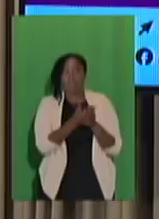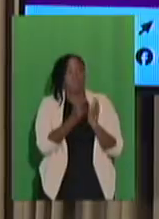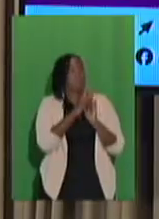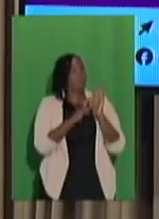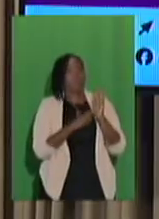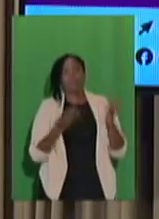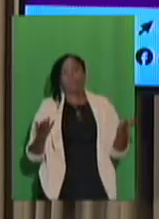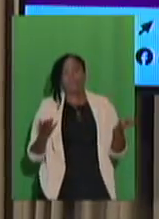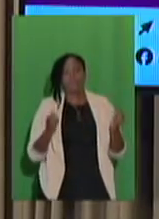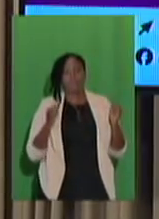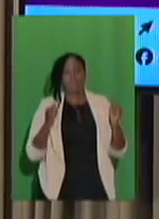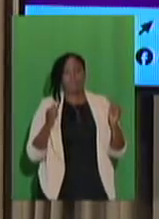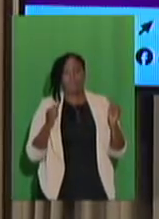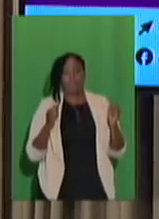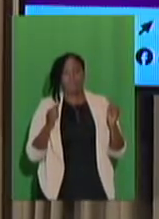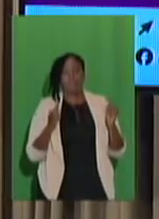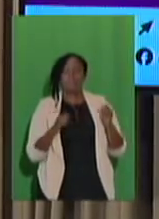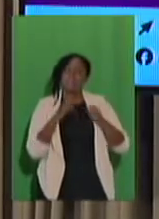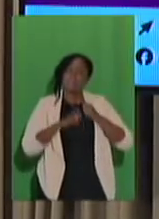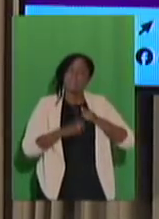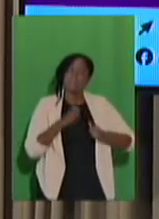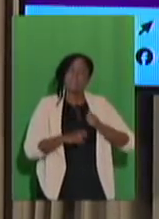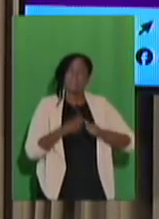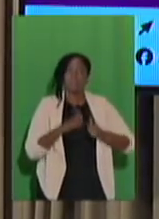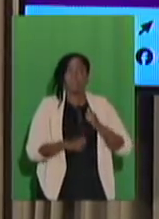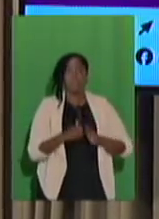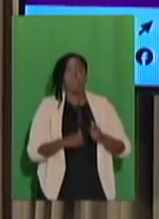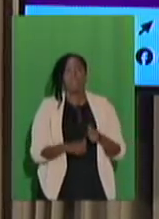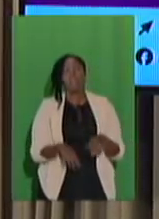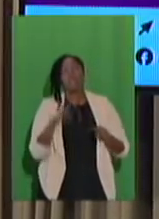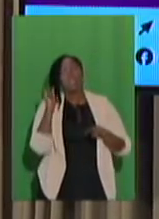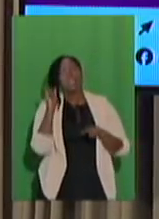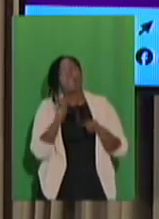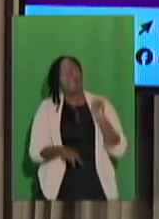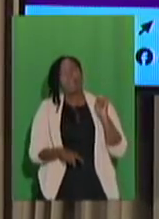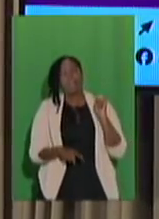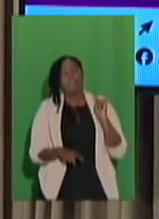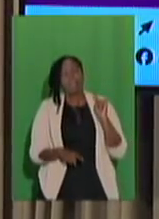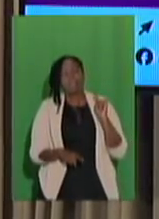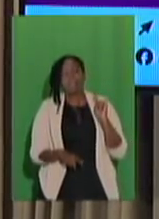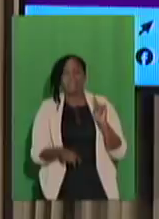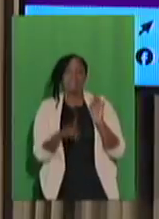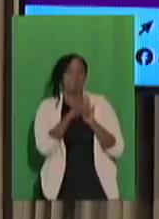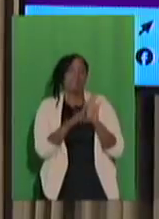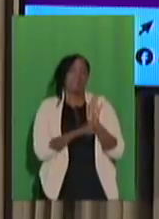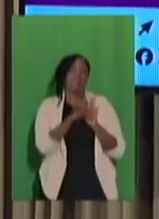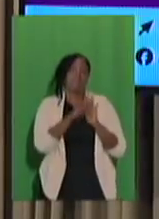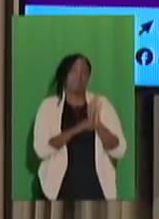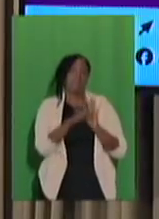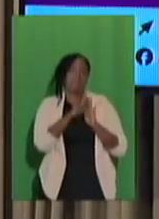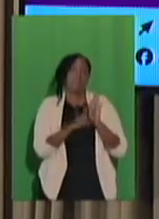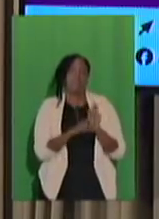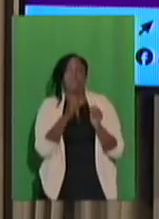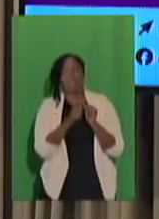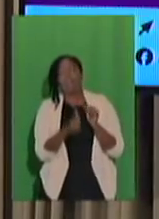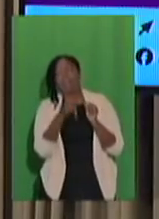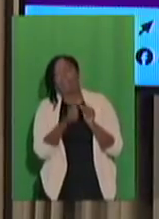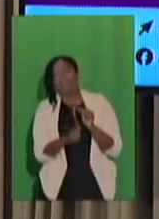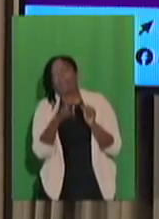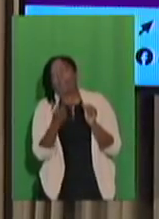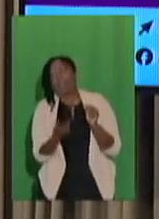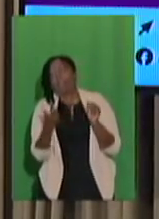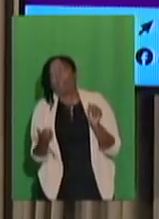rule. It is difficult or impossible to legislate for every